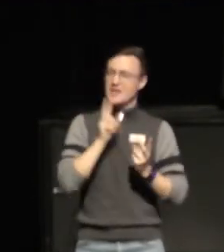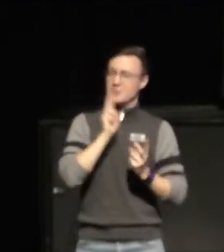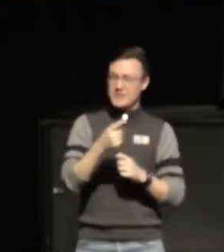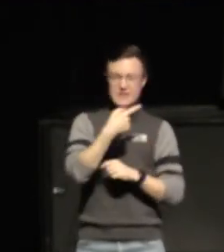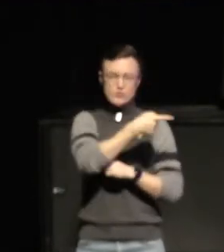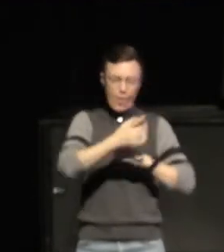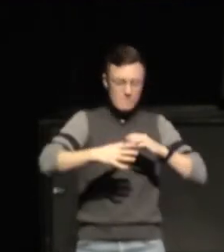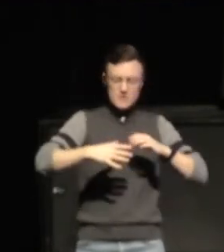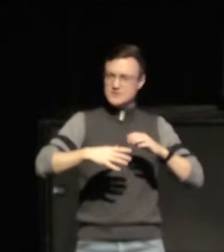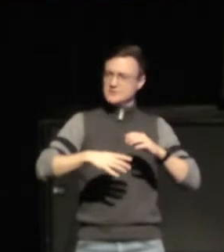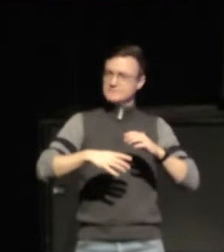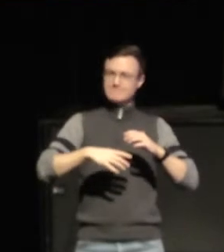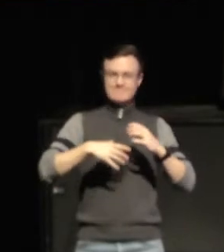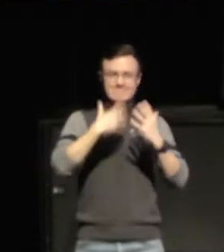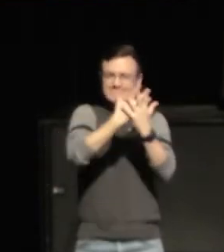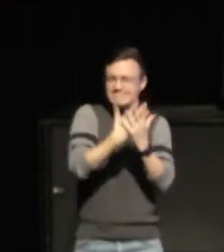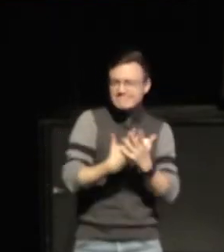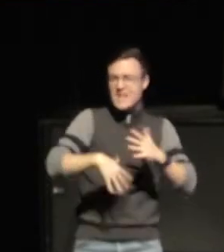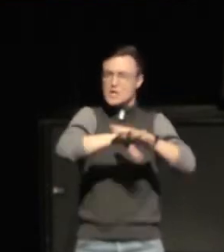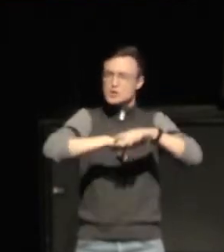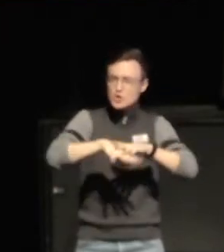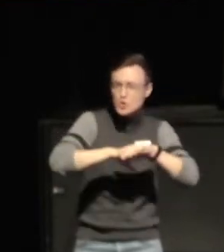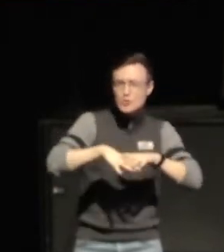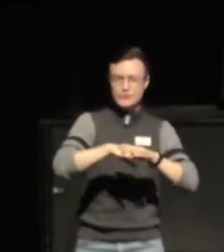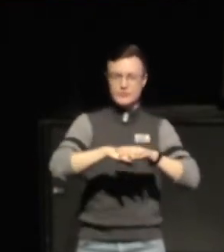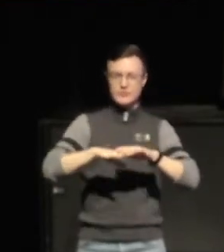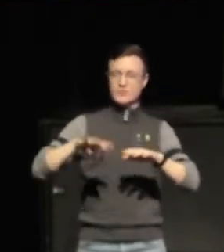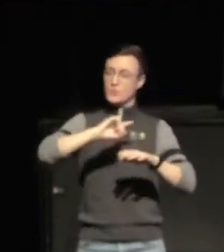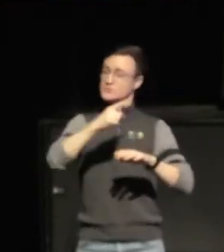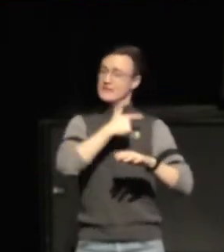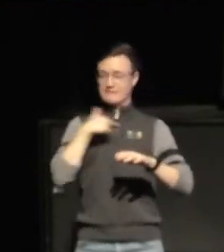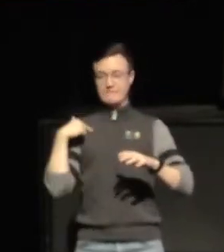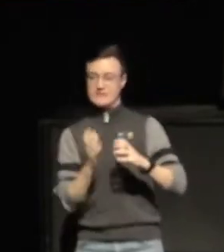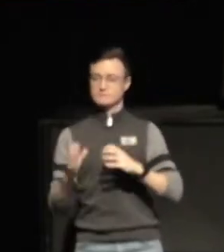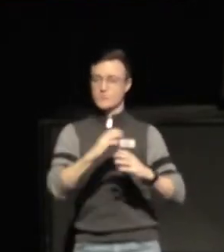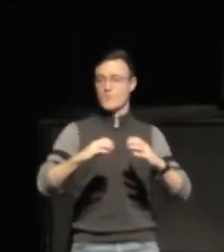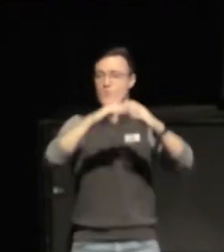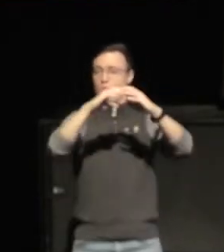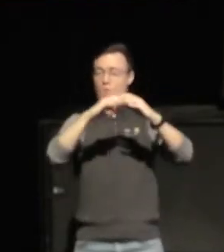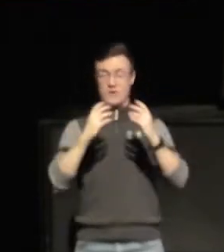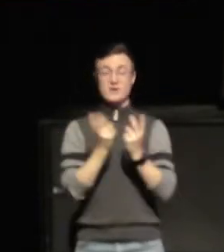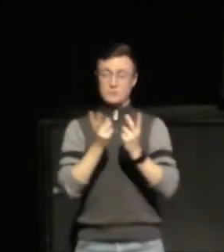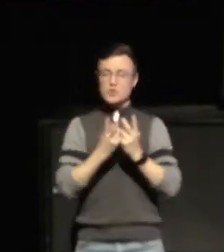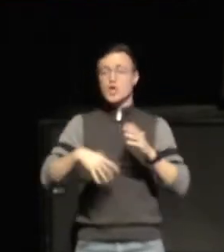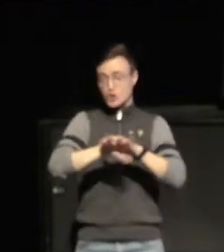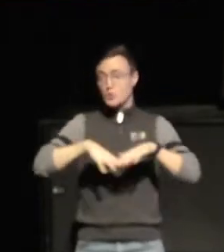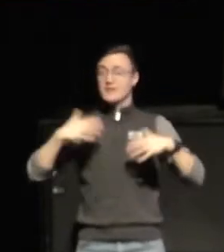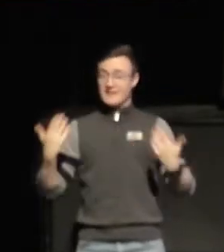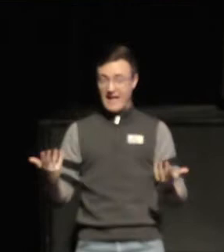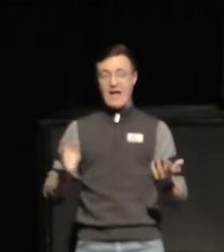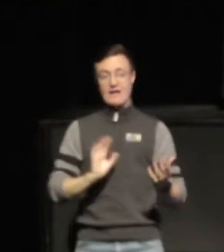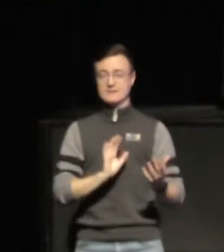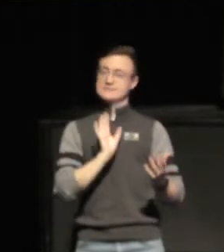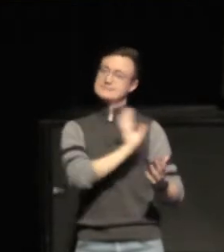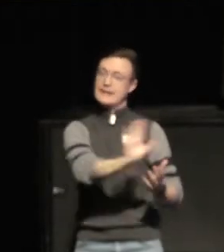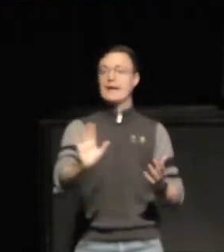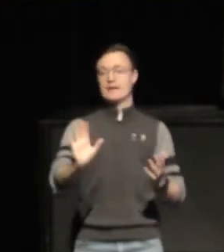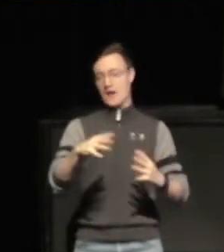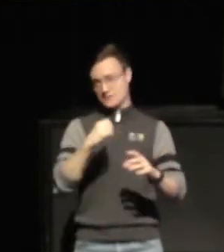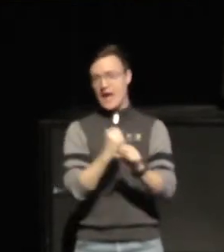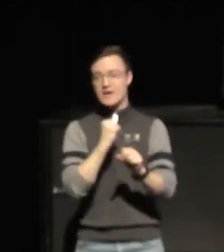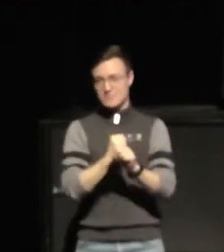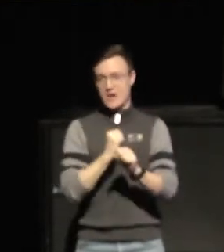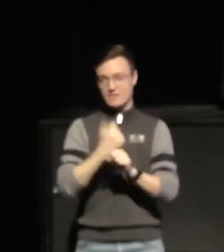up. It was really promoted by peasants' rights movements from around the world coming together, but